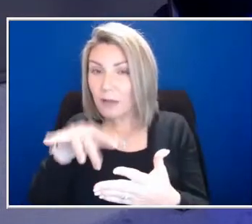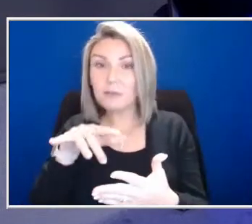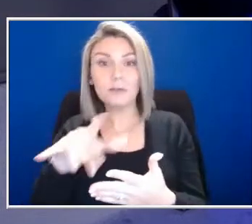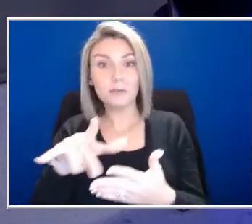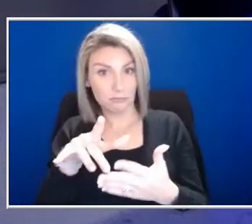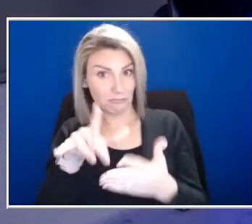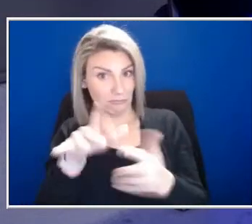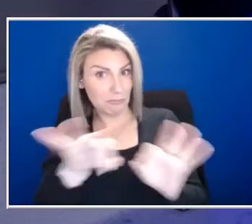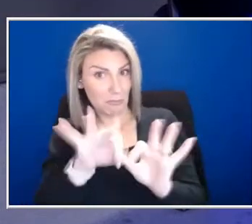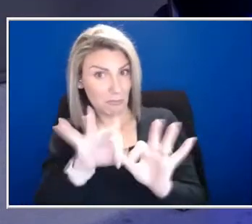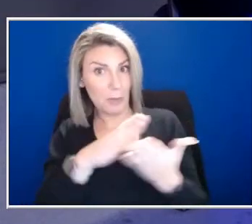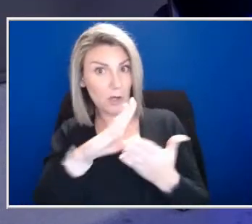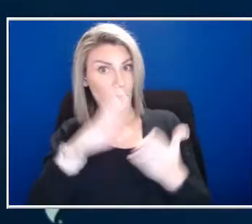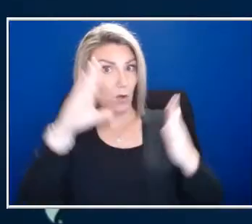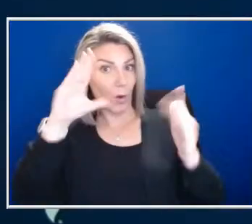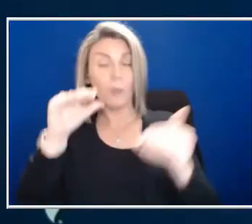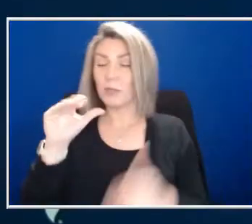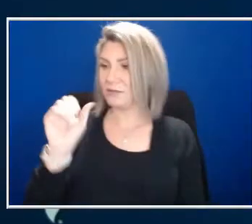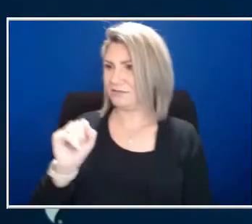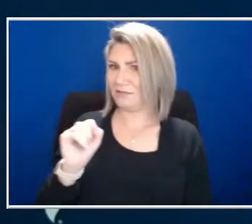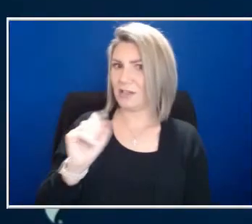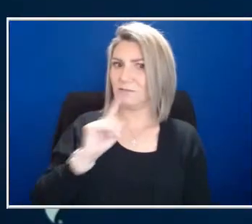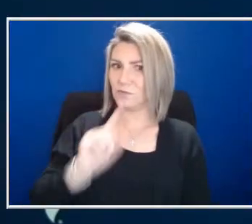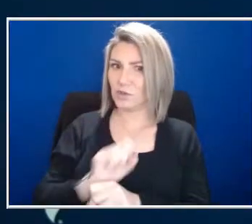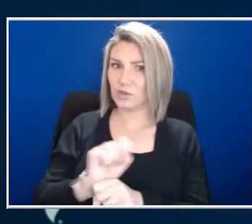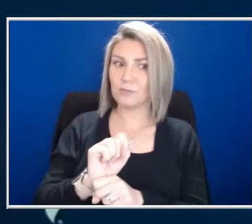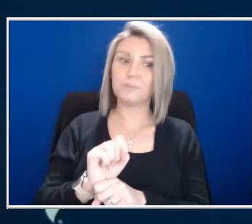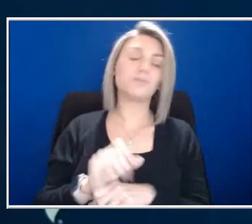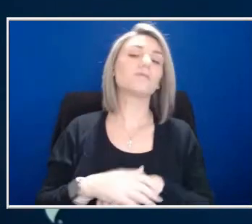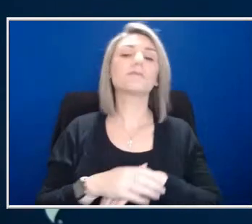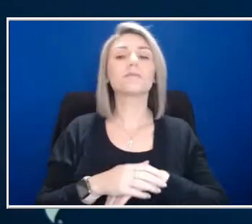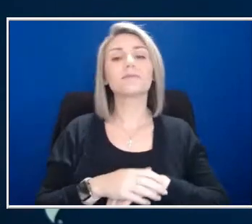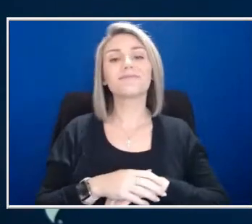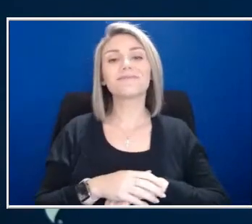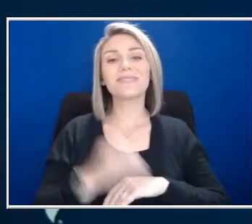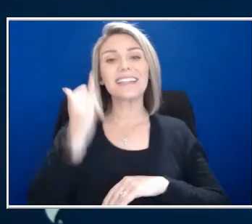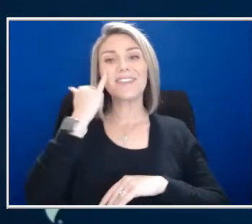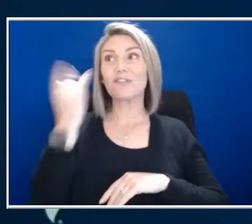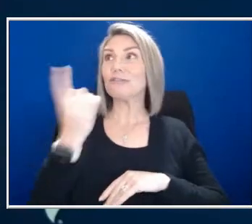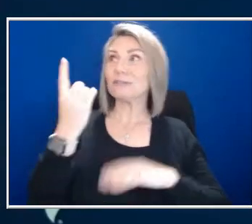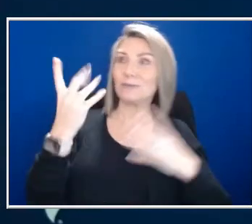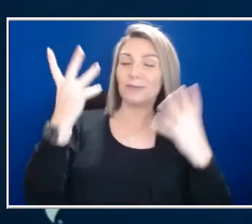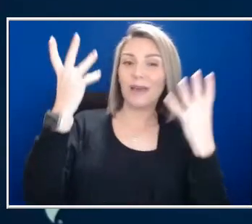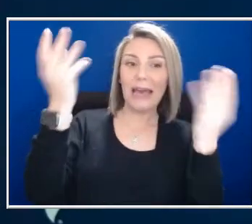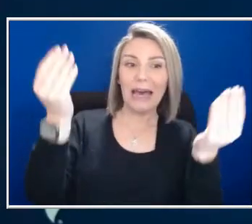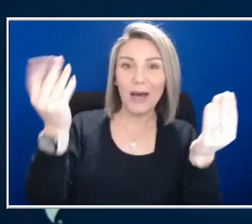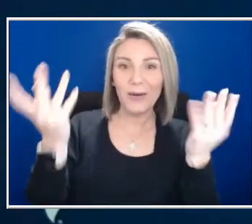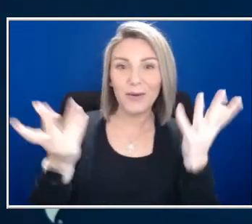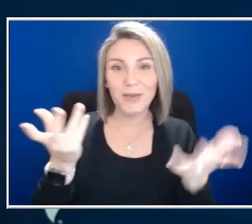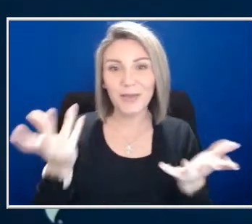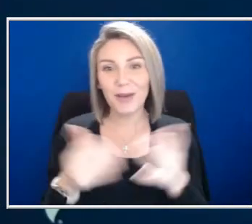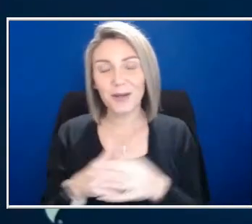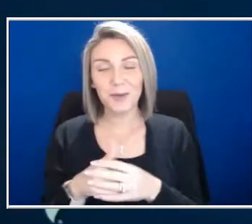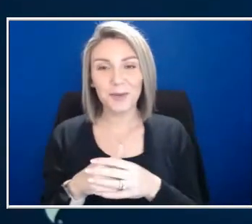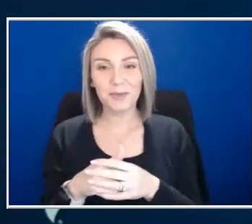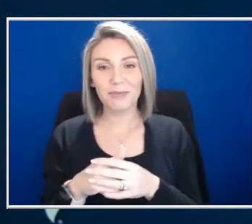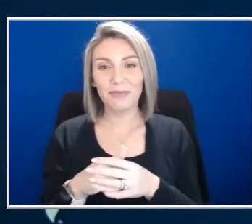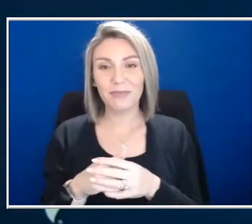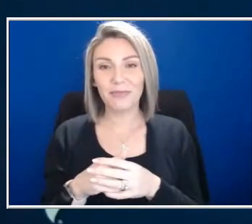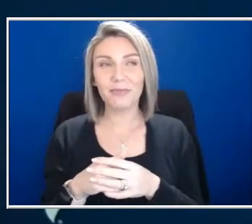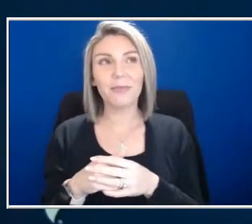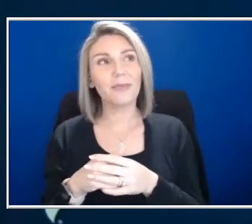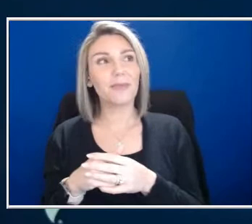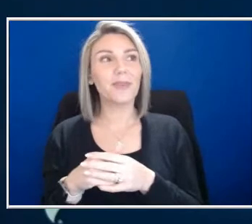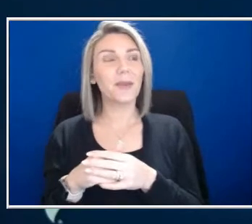for sure they are. I think as long as there's something out there that maybe